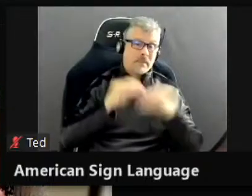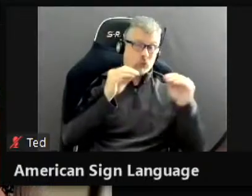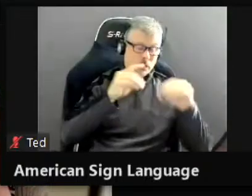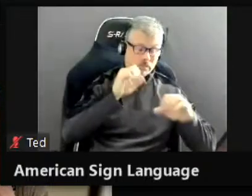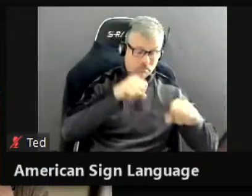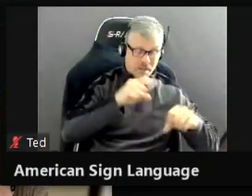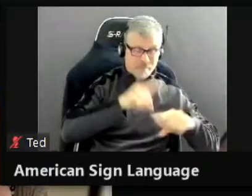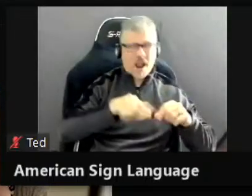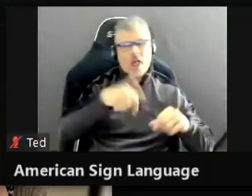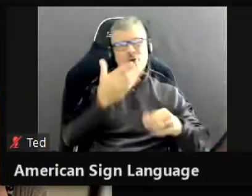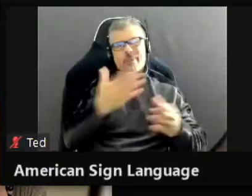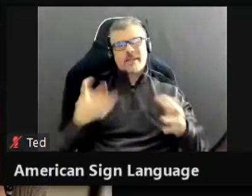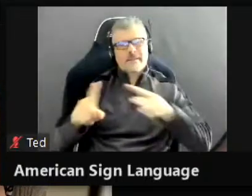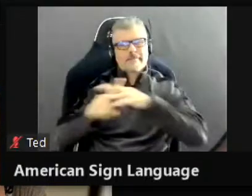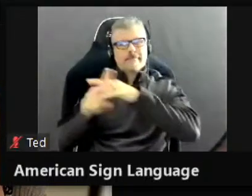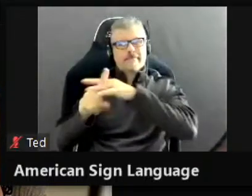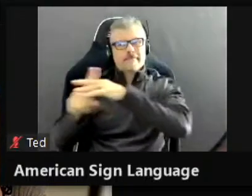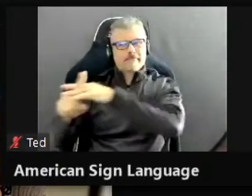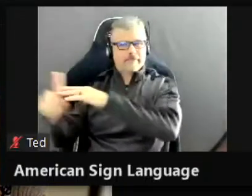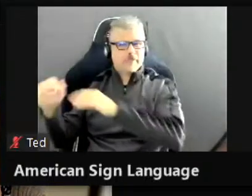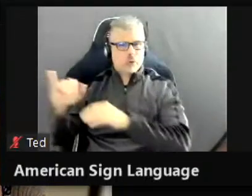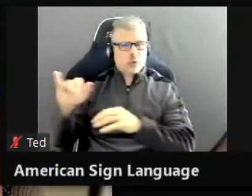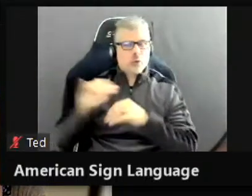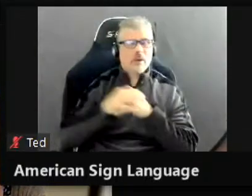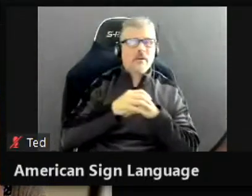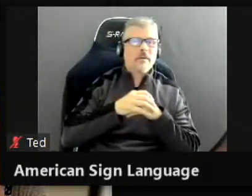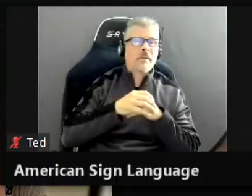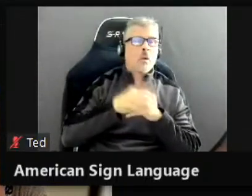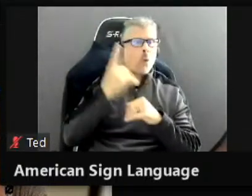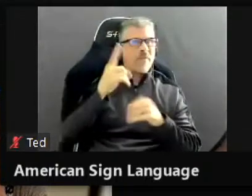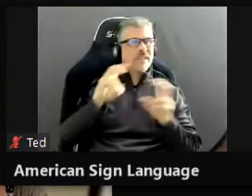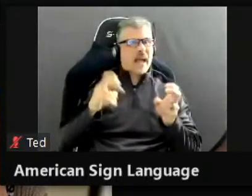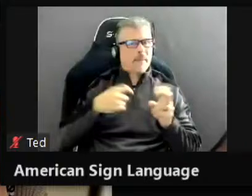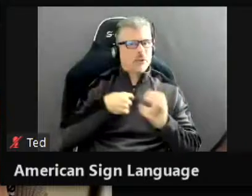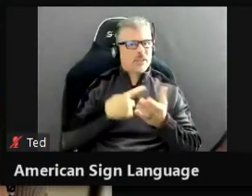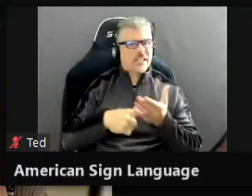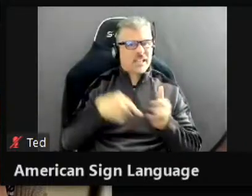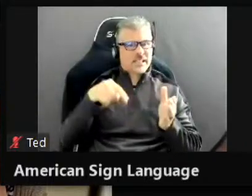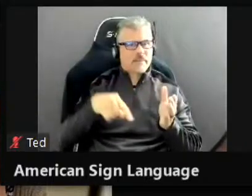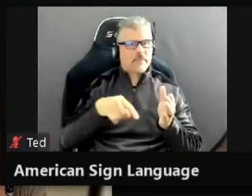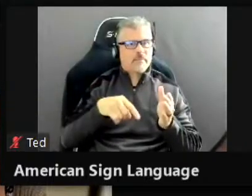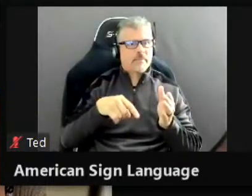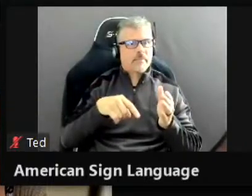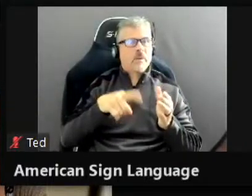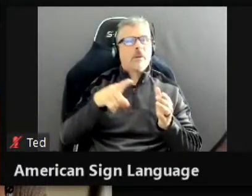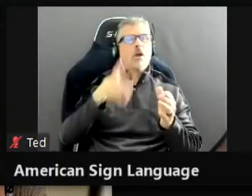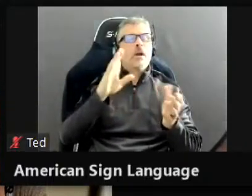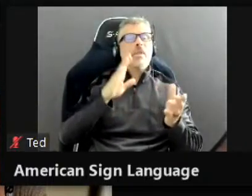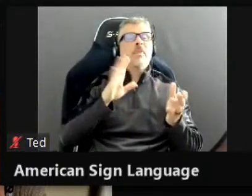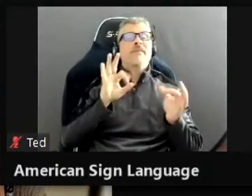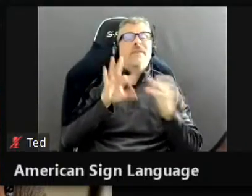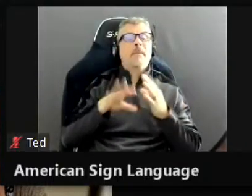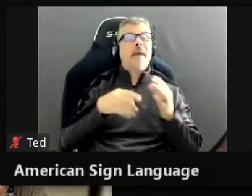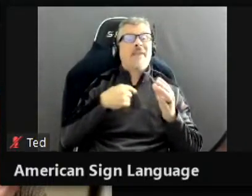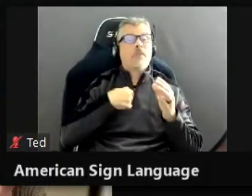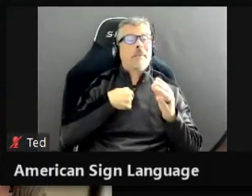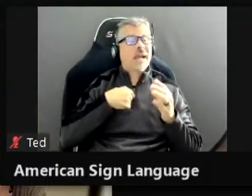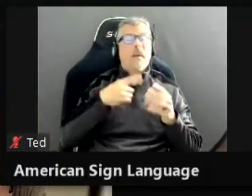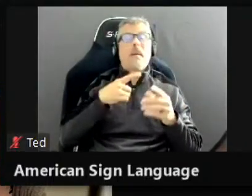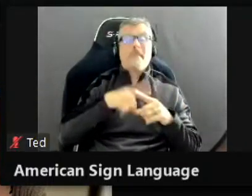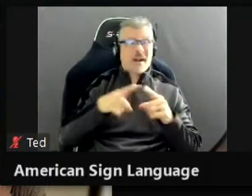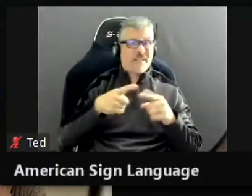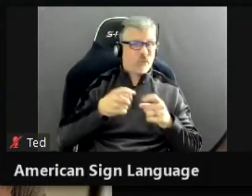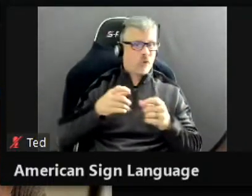And this was one of the topics that we discussed. So you're getting feedback, not just from me, but also from a cadre